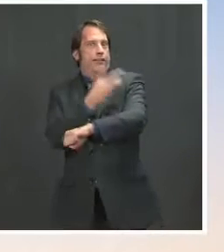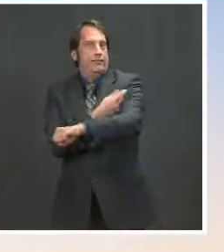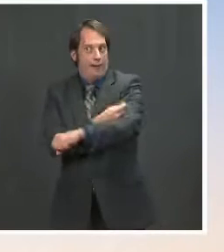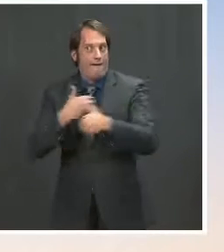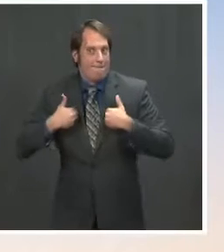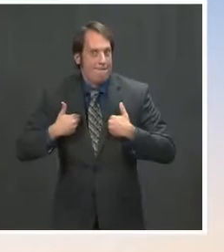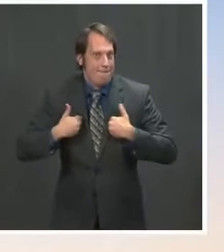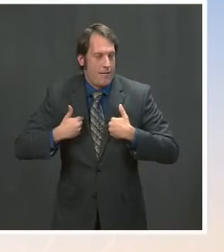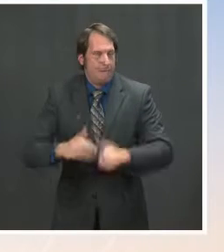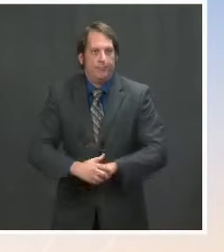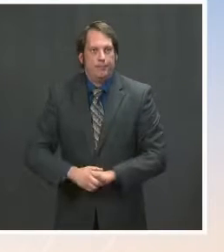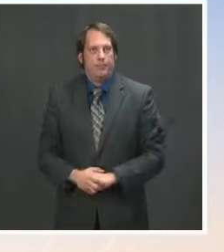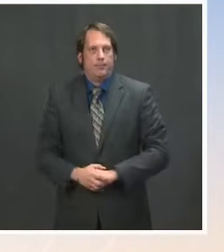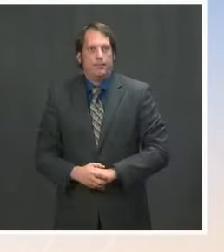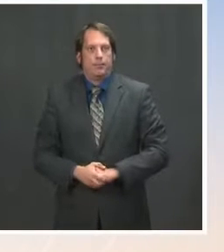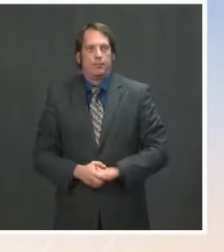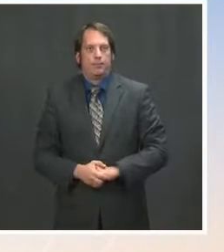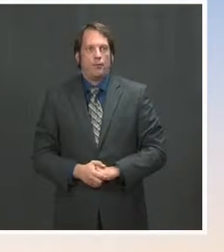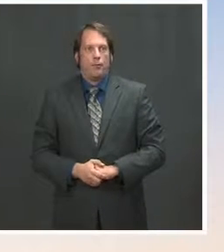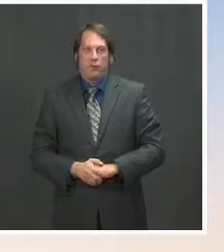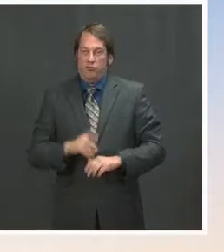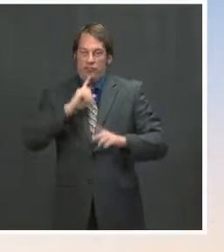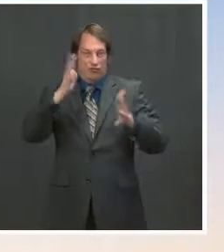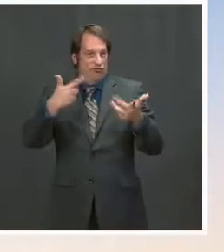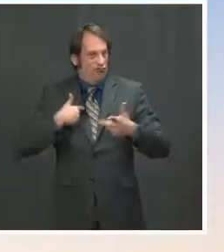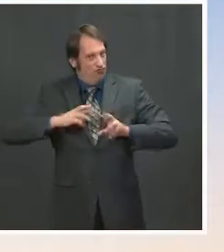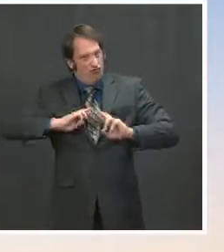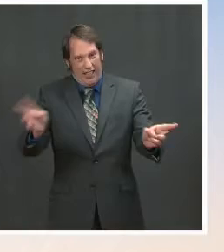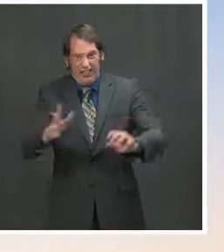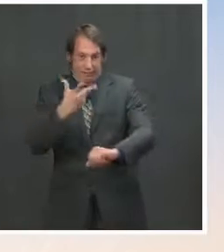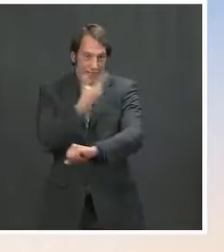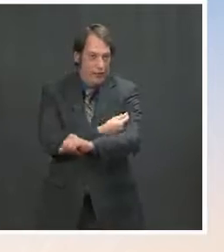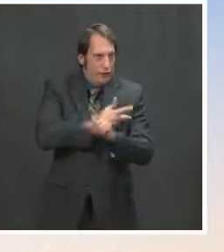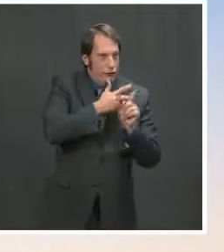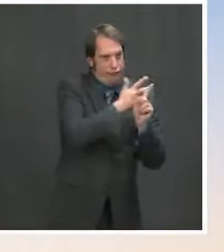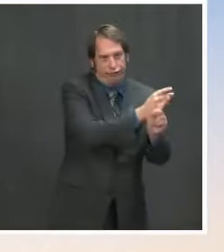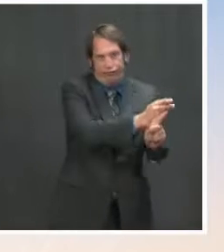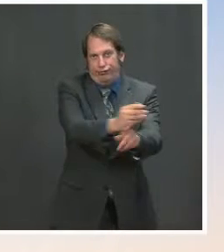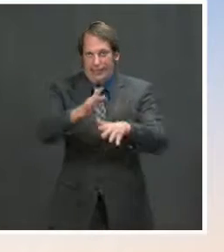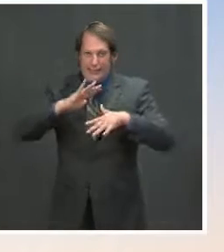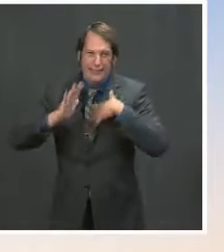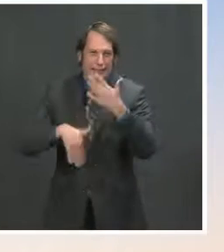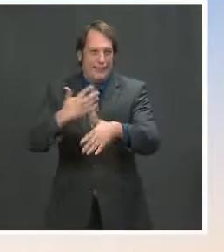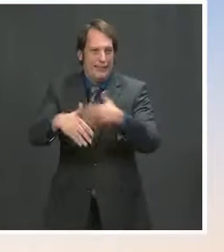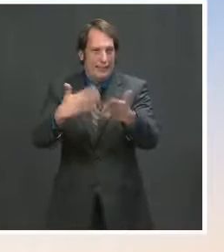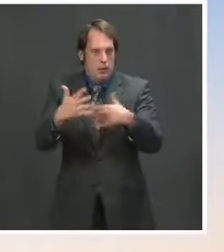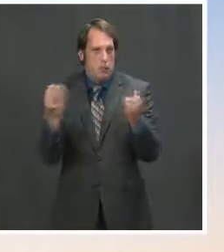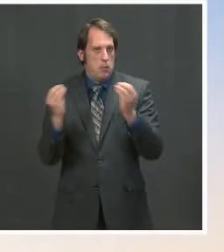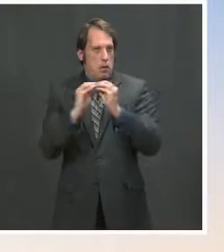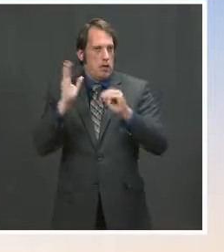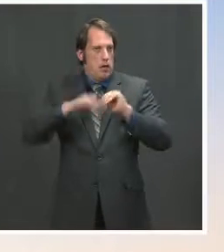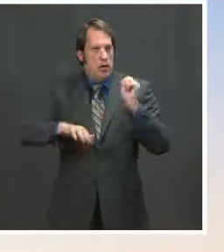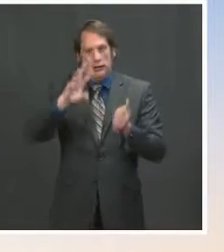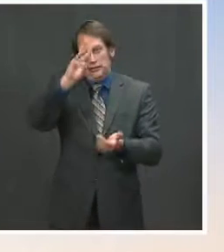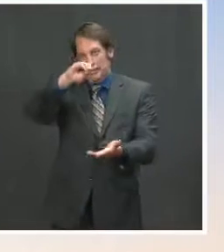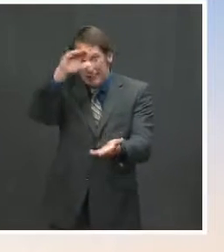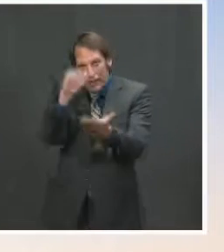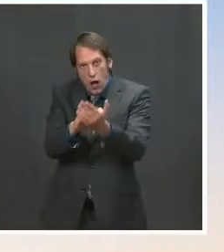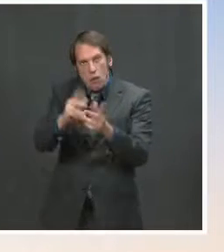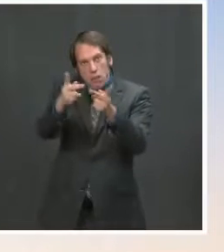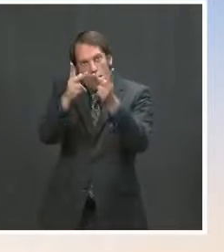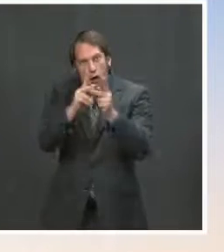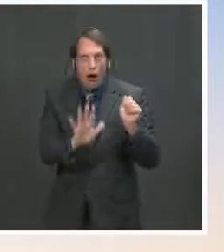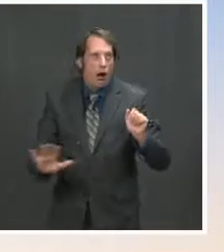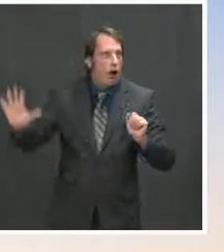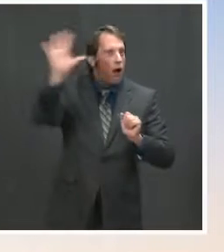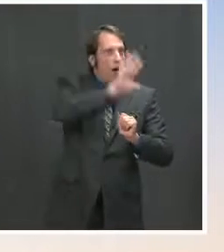Thousands of vaccinators ready to get people vaccinated, and more than 60,000 places, convenient places for people to get their